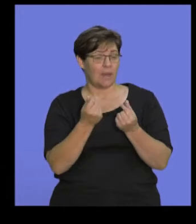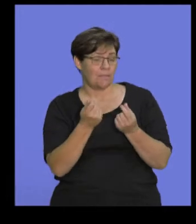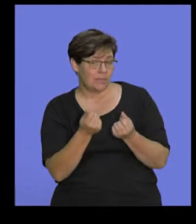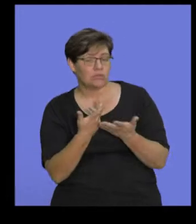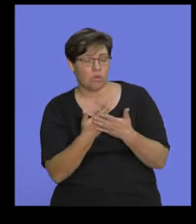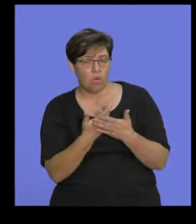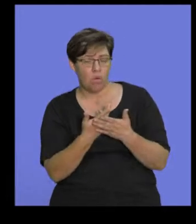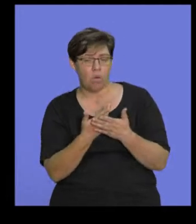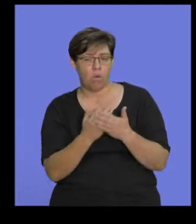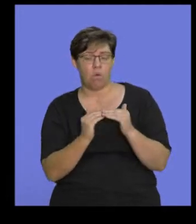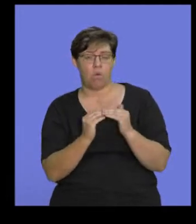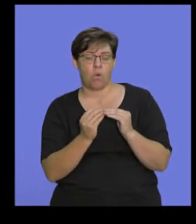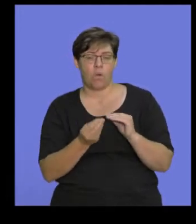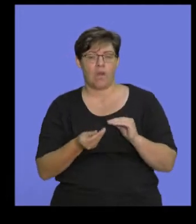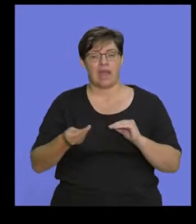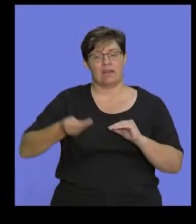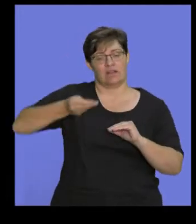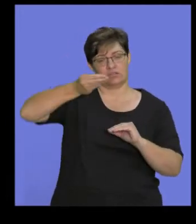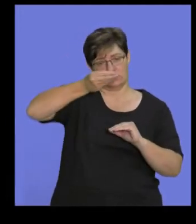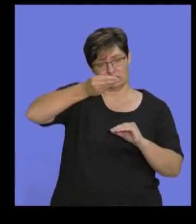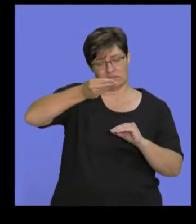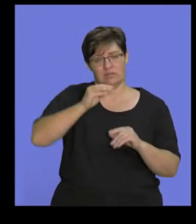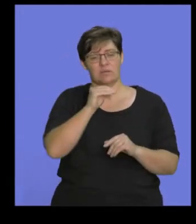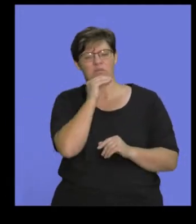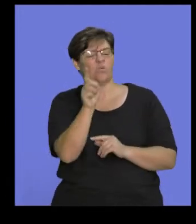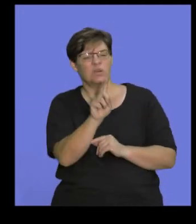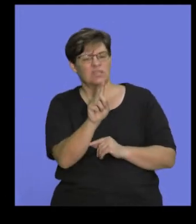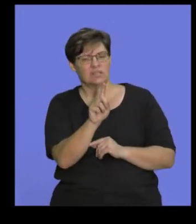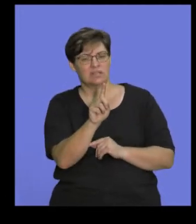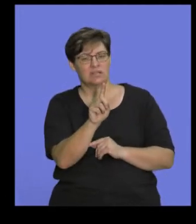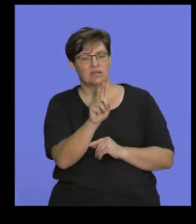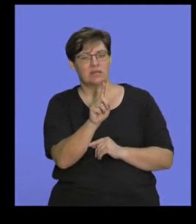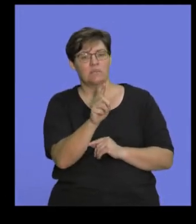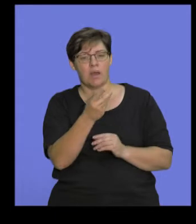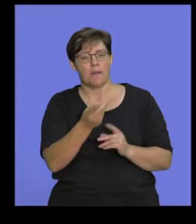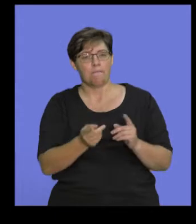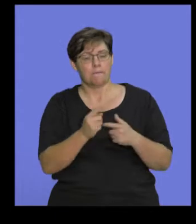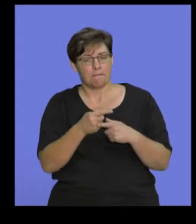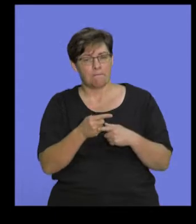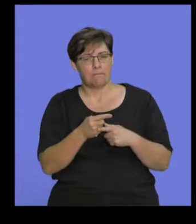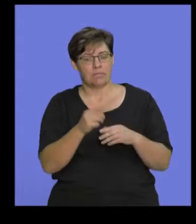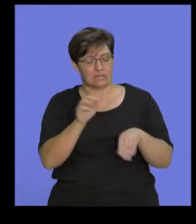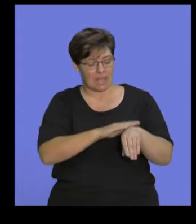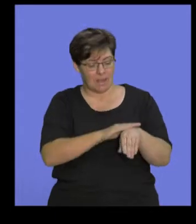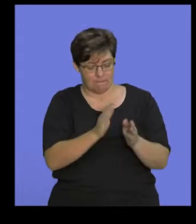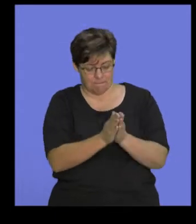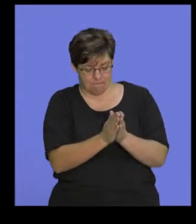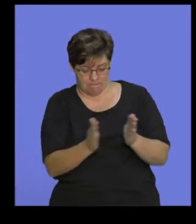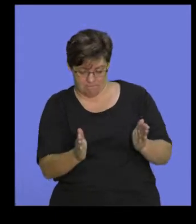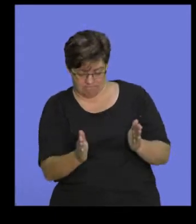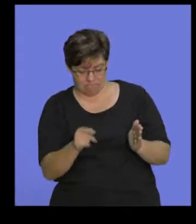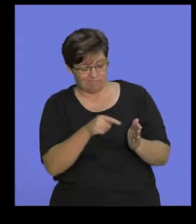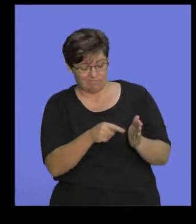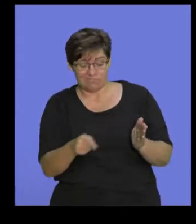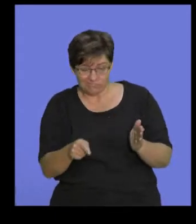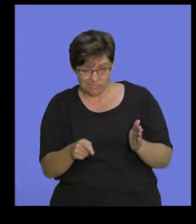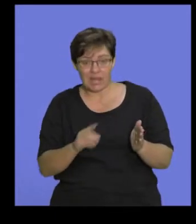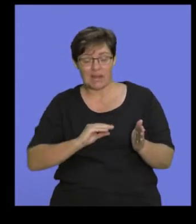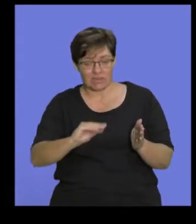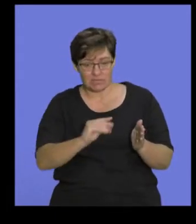the inflation, which would be the amount that it actually gets to after a certain period of your